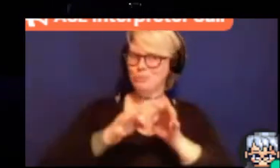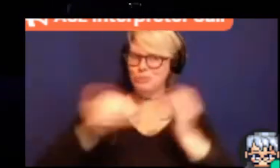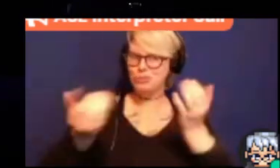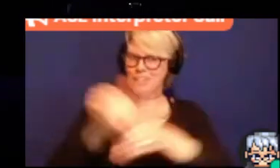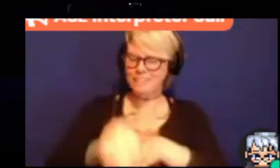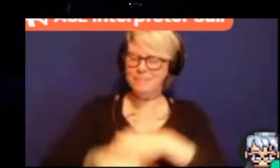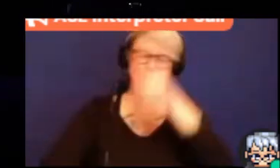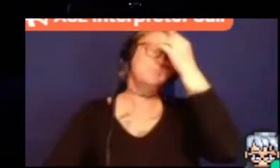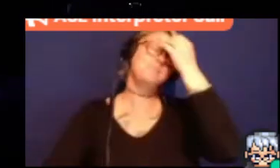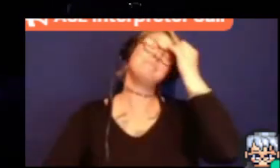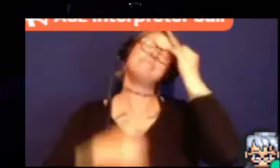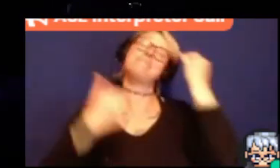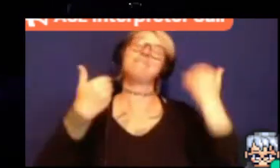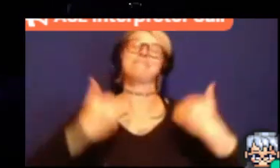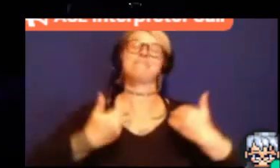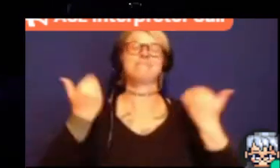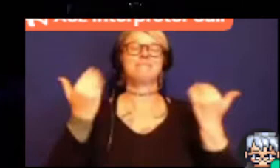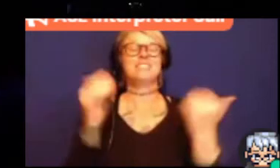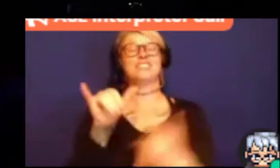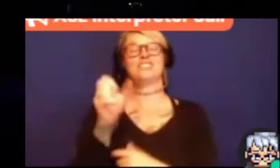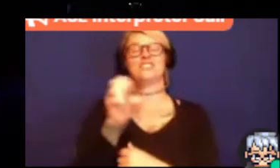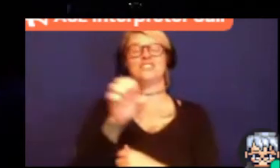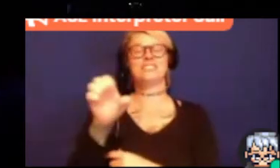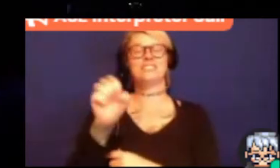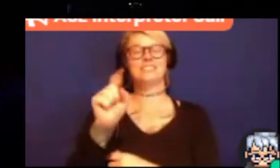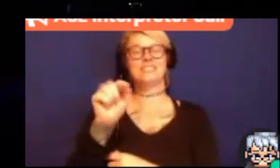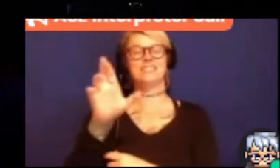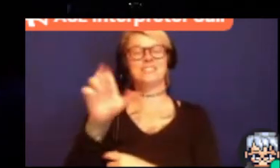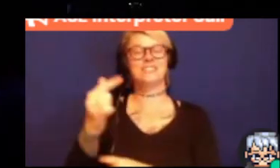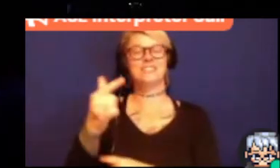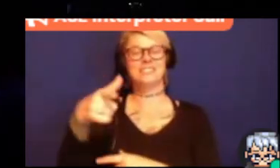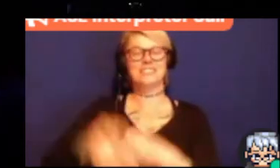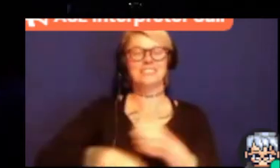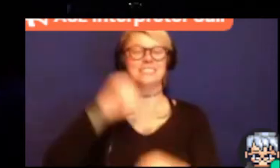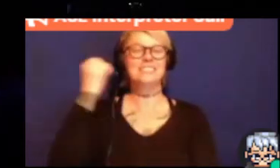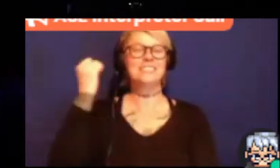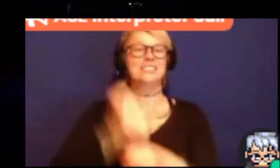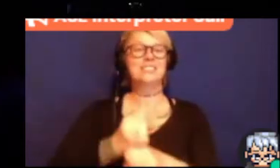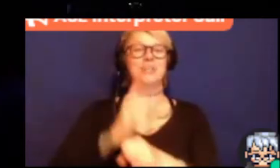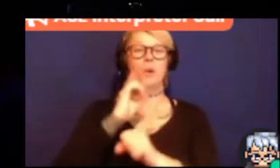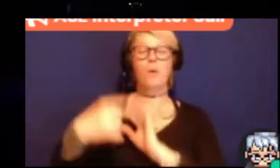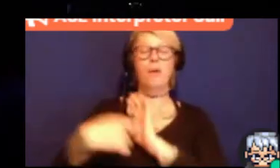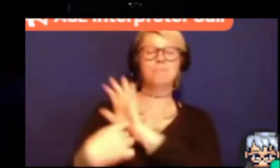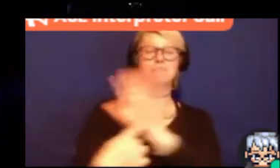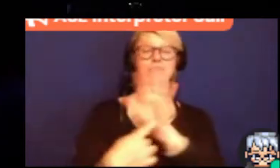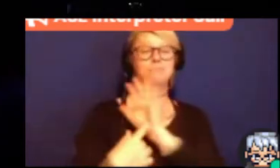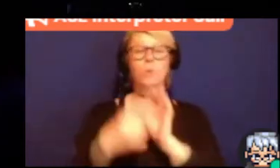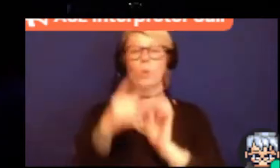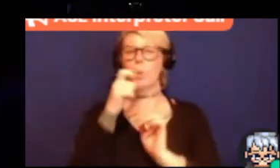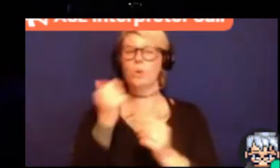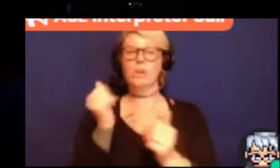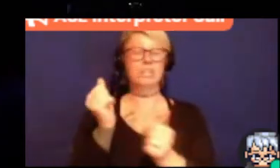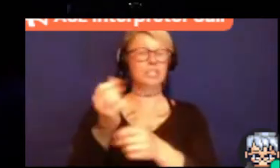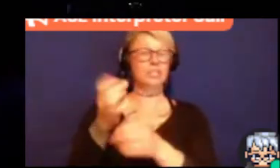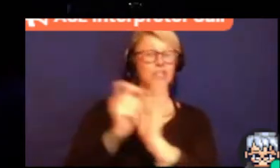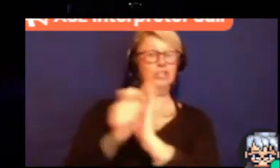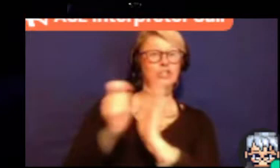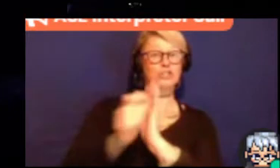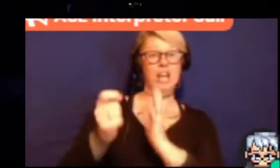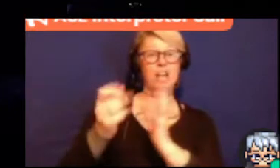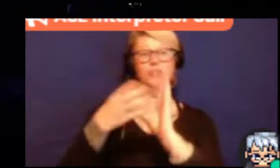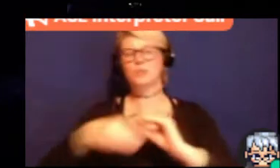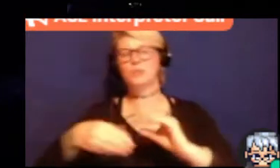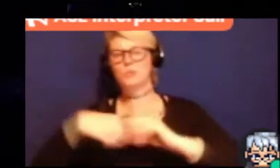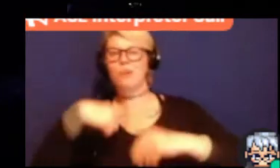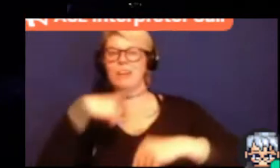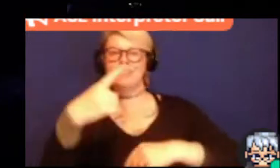to be presenting this year's unit. 12 amazing storytellers, all under the age of 30. This year was a hugely diverse group. The